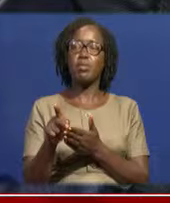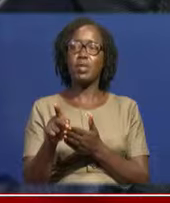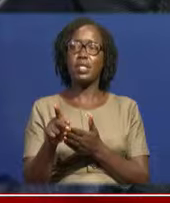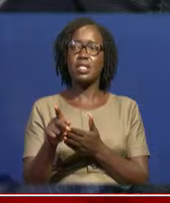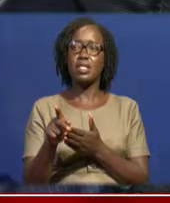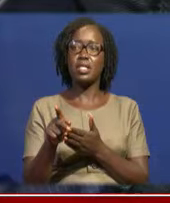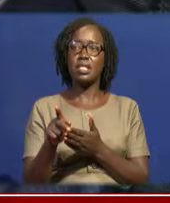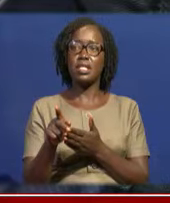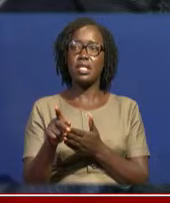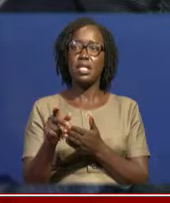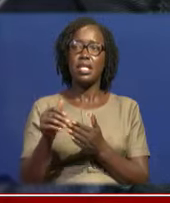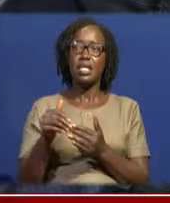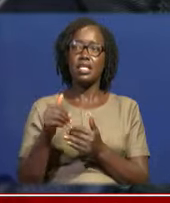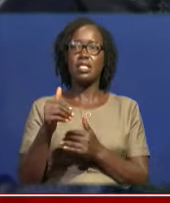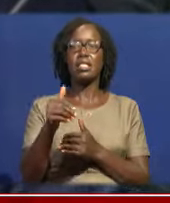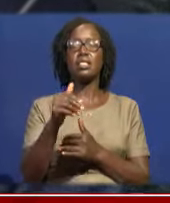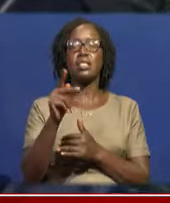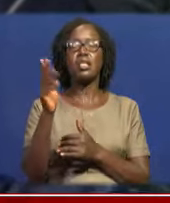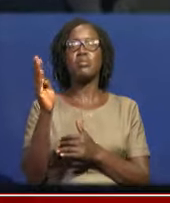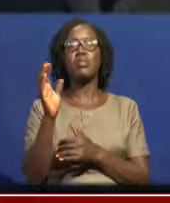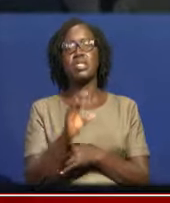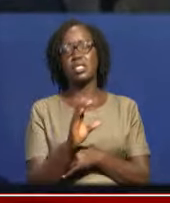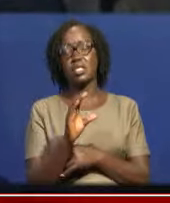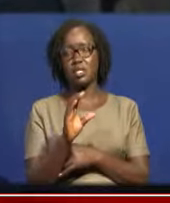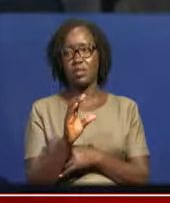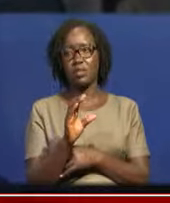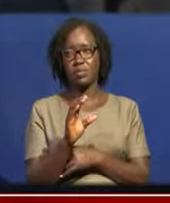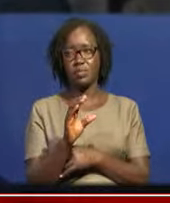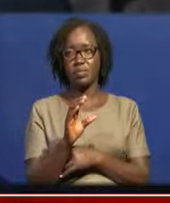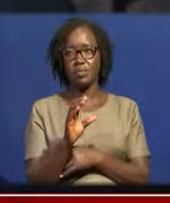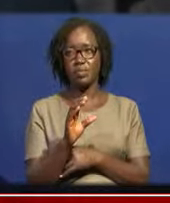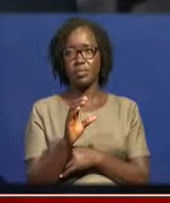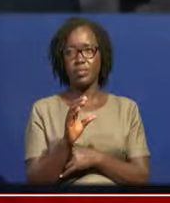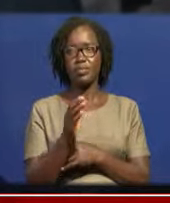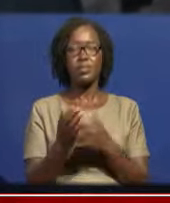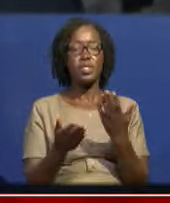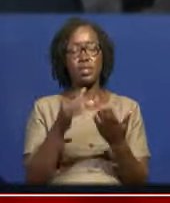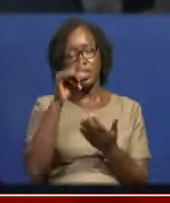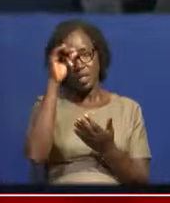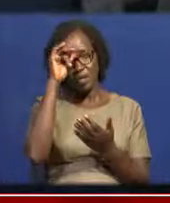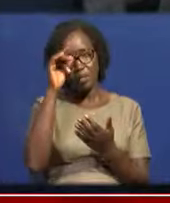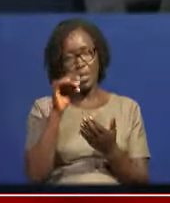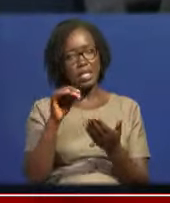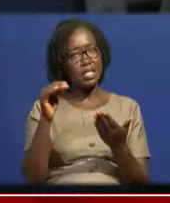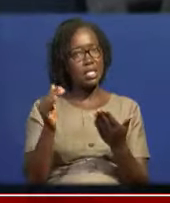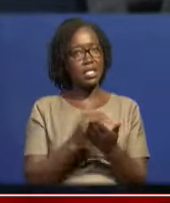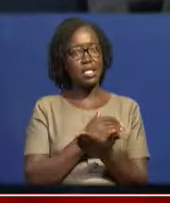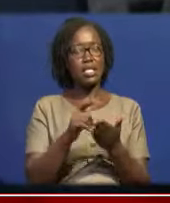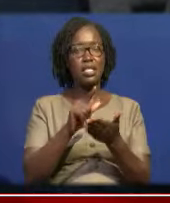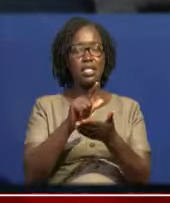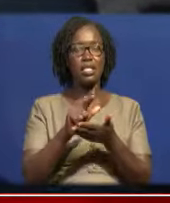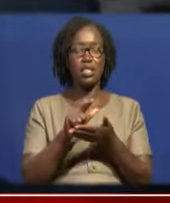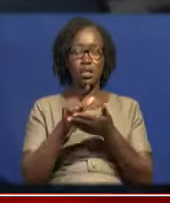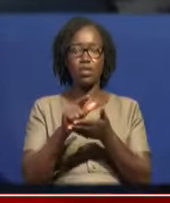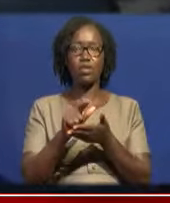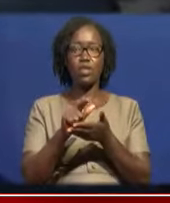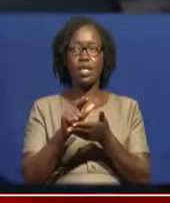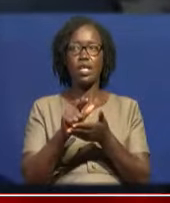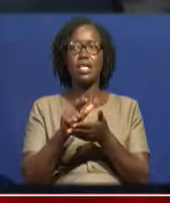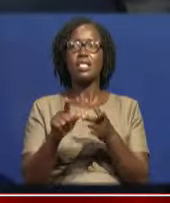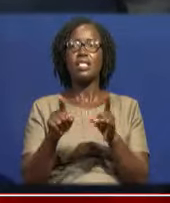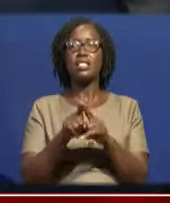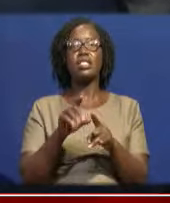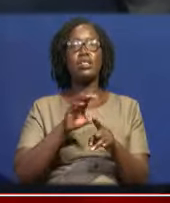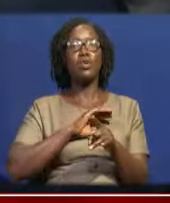loan extended to Kenya Broadcasting Corporation. Although the government cleared the Japanese loan, the corporation